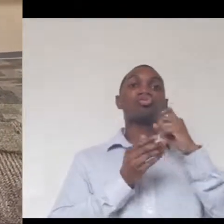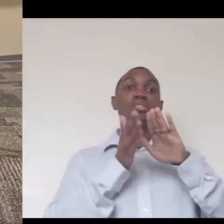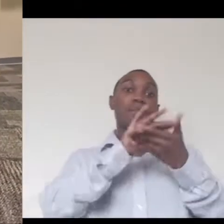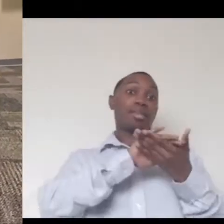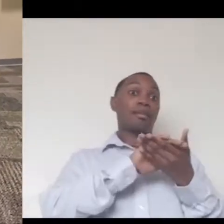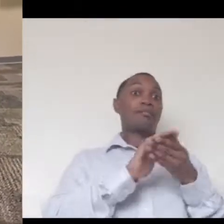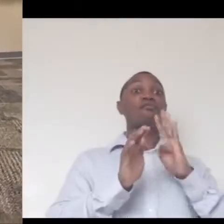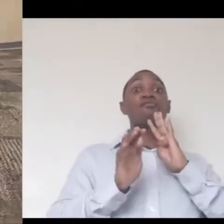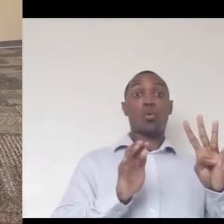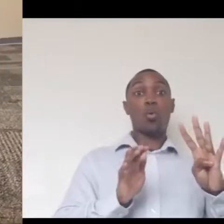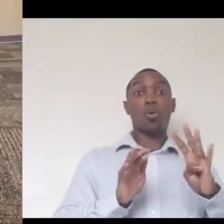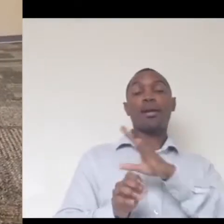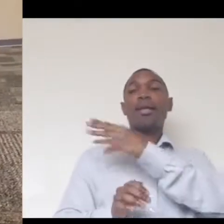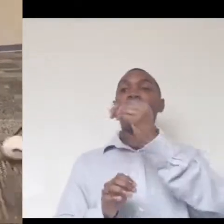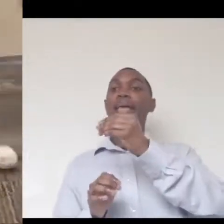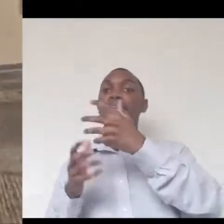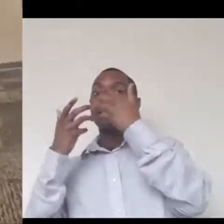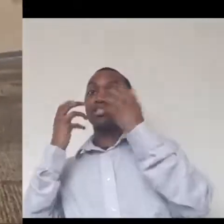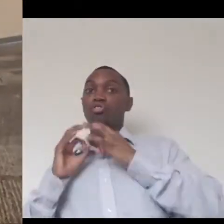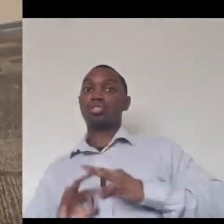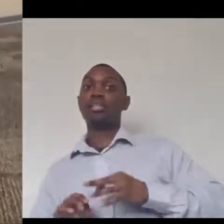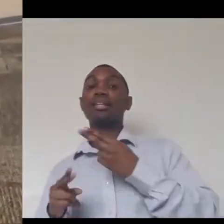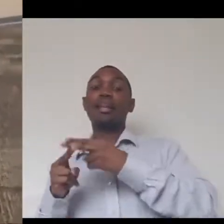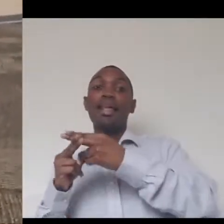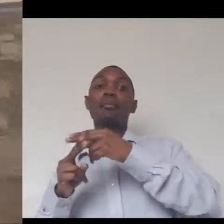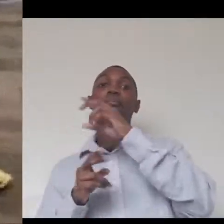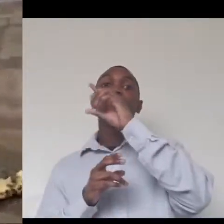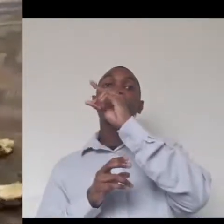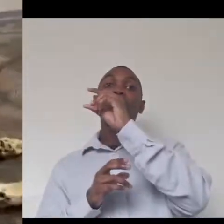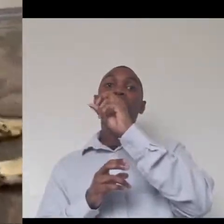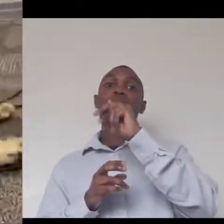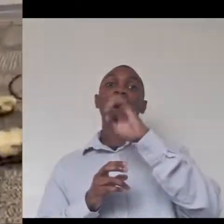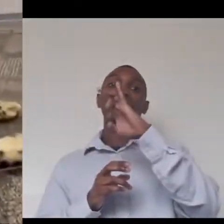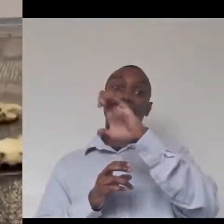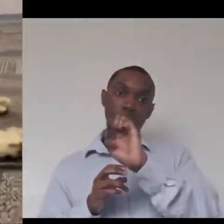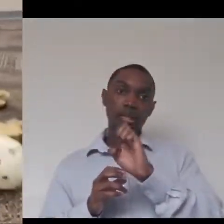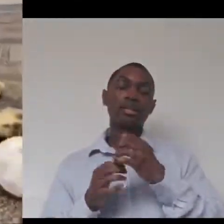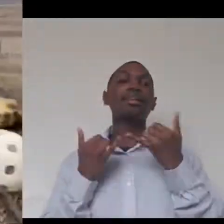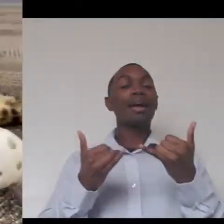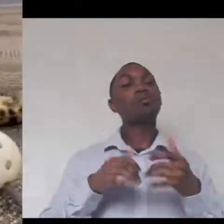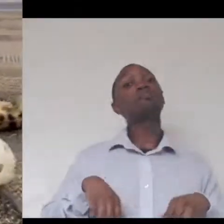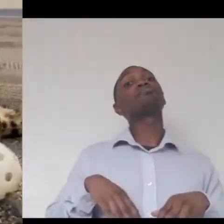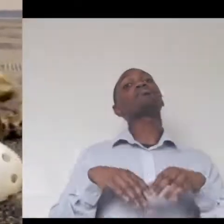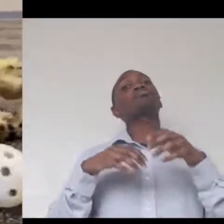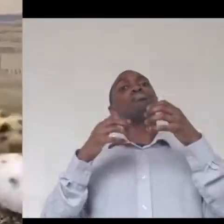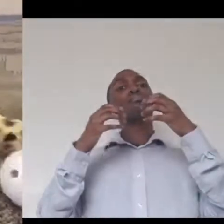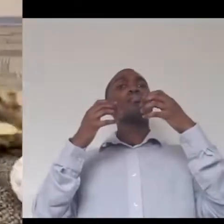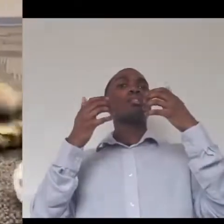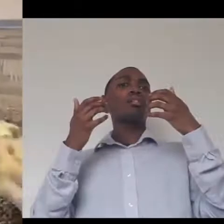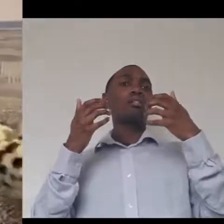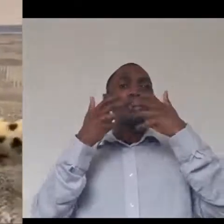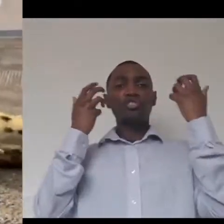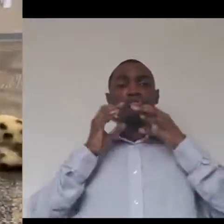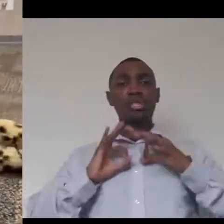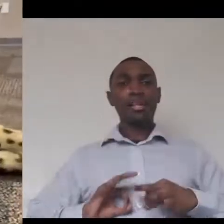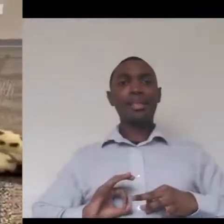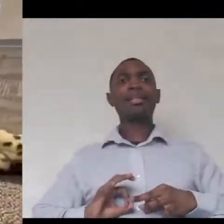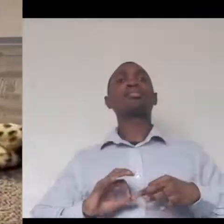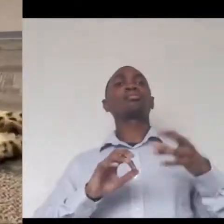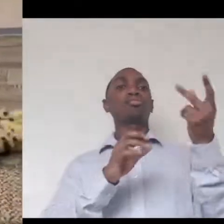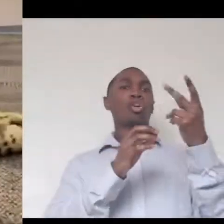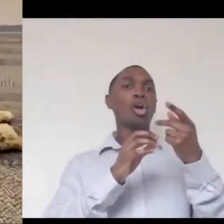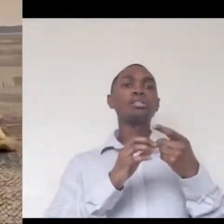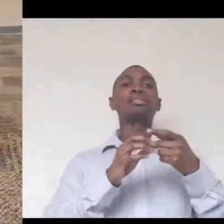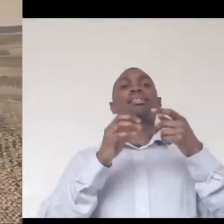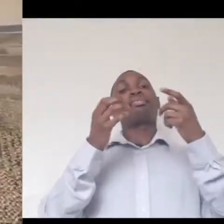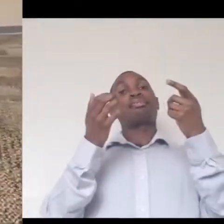hanging out together. Occasionally you will see cheetah dogs, they get to decide how long they want to be with their cheetahs. So those two still hang out and have